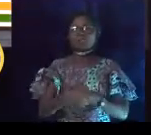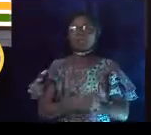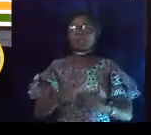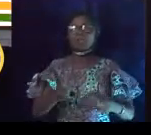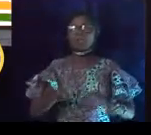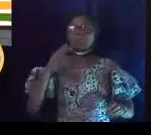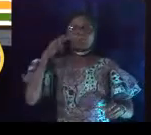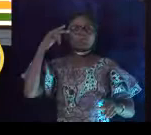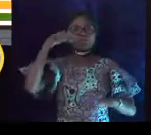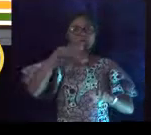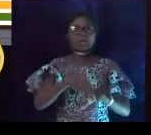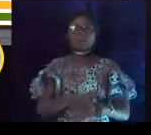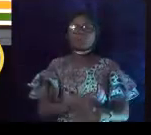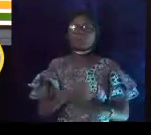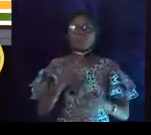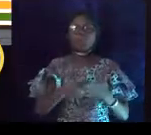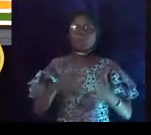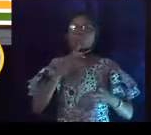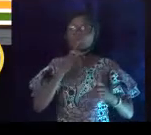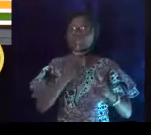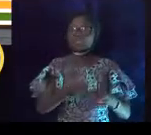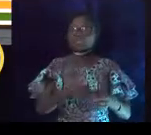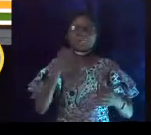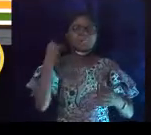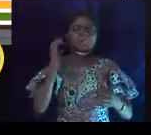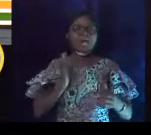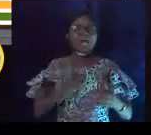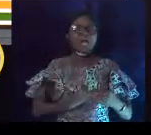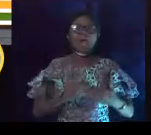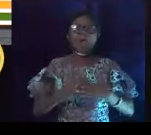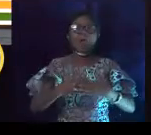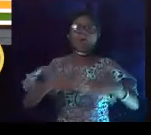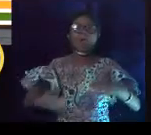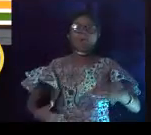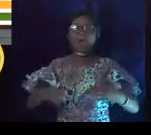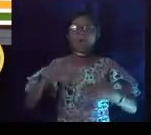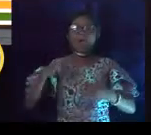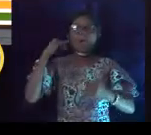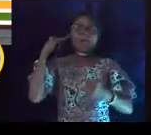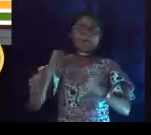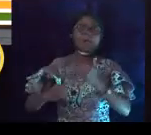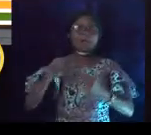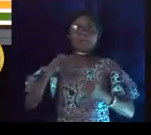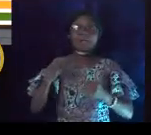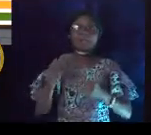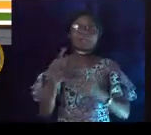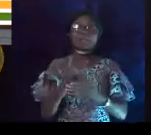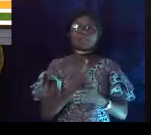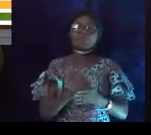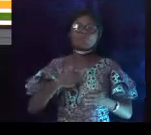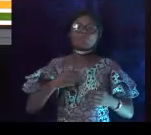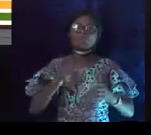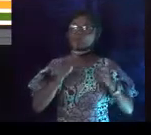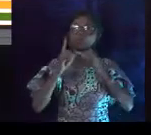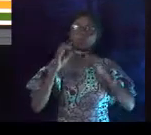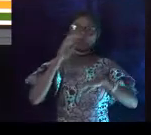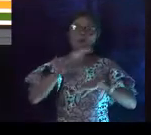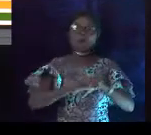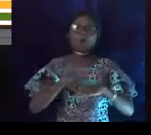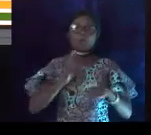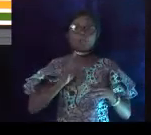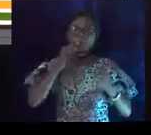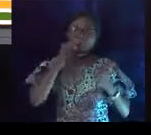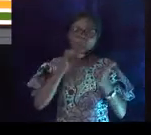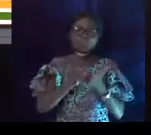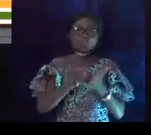today, let's look at what we discussed in the last lesson in agricultural science. We talked about